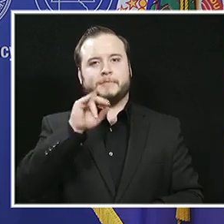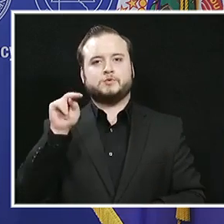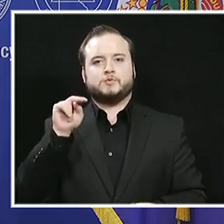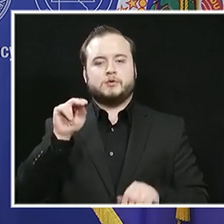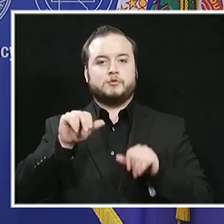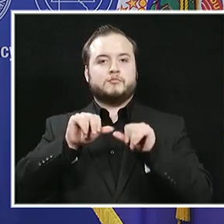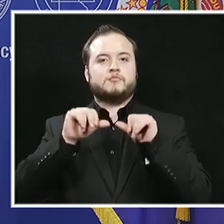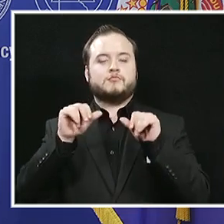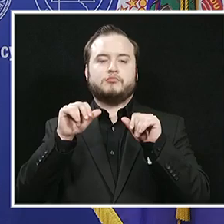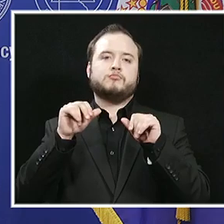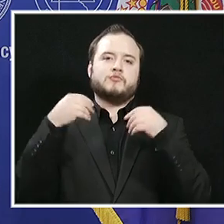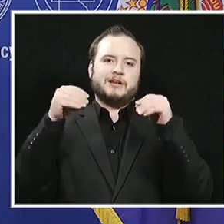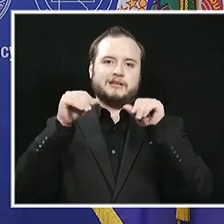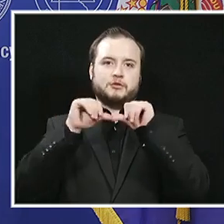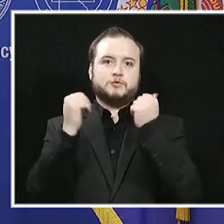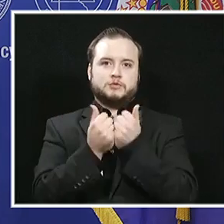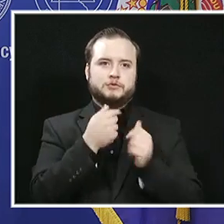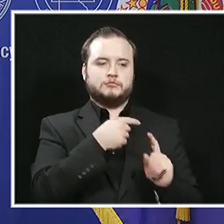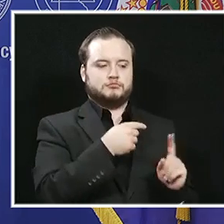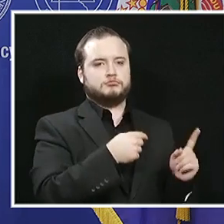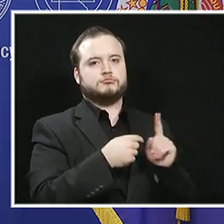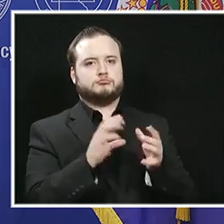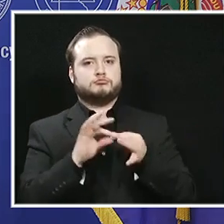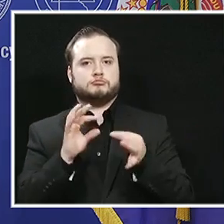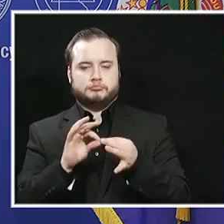day. Since March 16th, we're up to